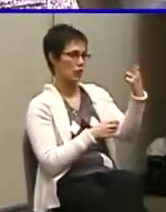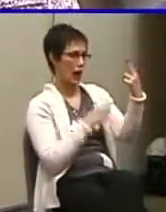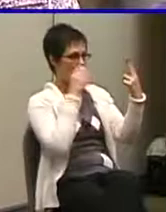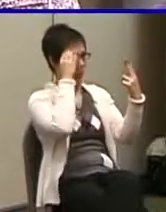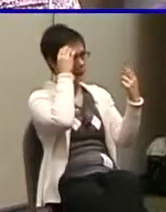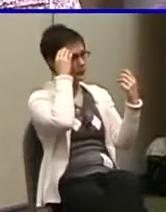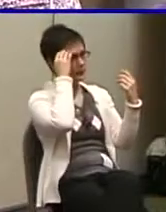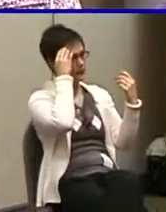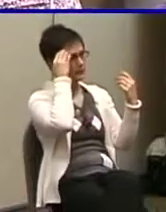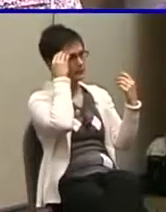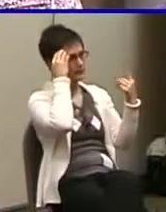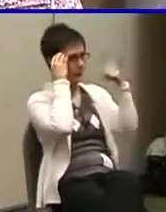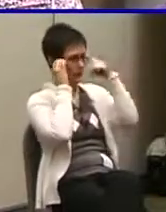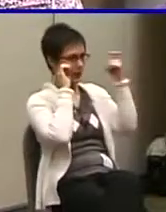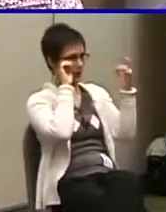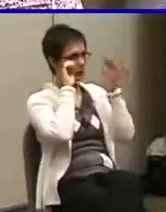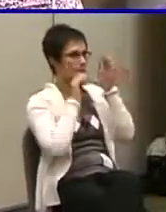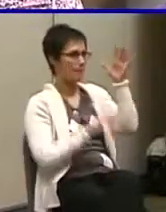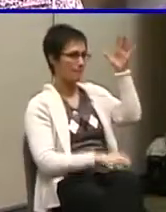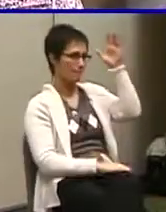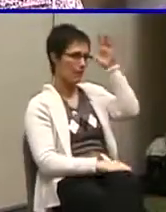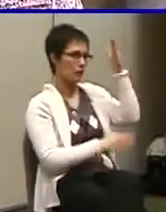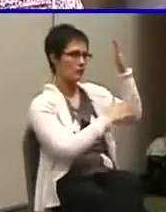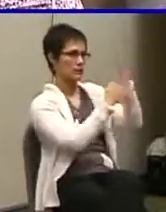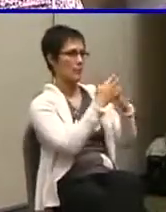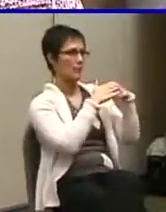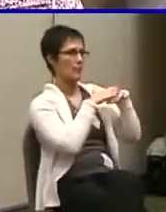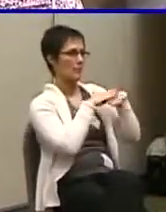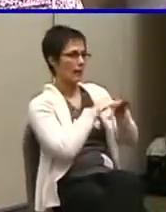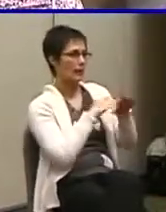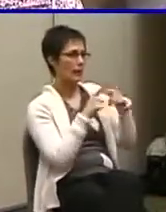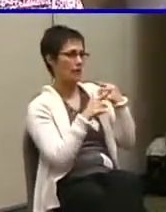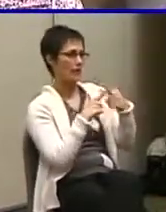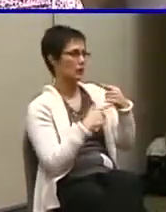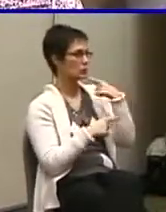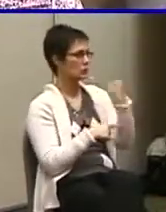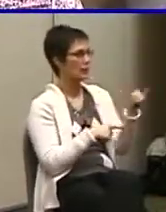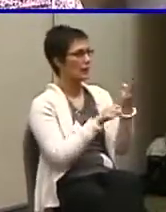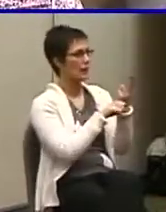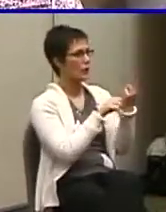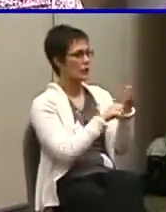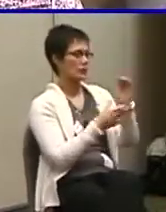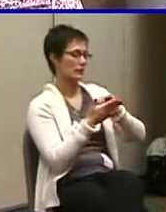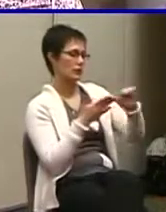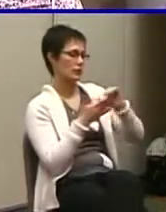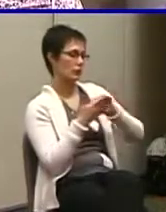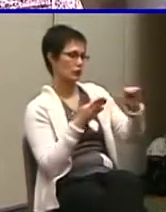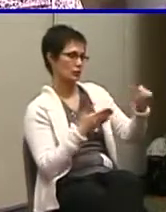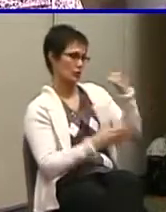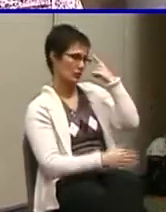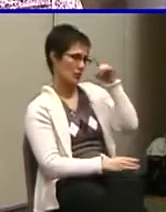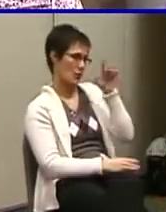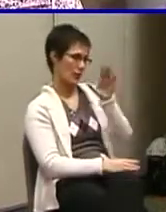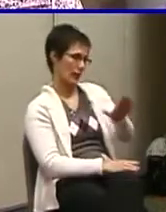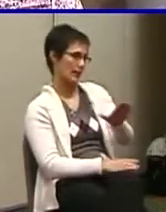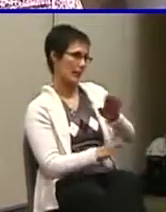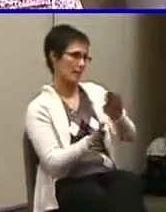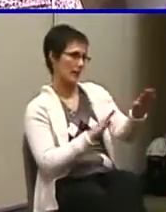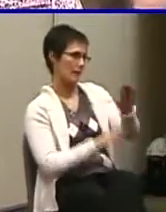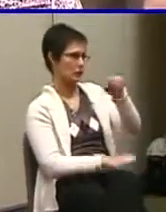also because parents, some come in and then use that as the excuse for Johnny's behavior. Right. And so